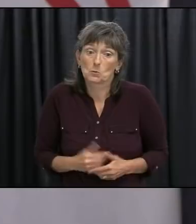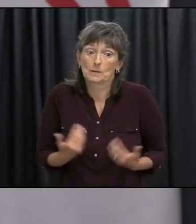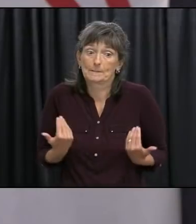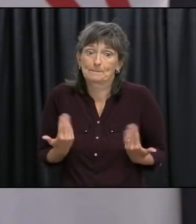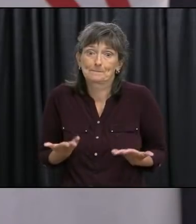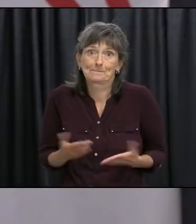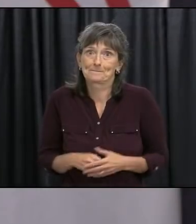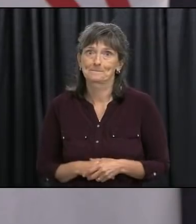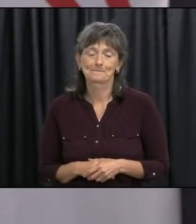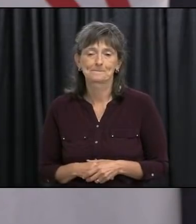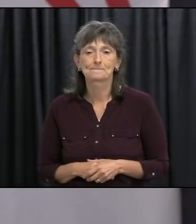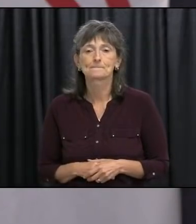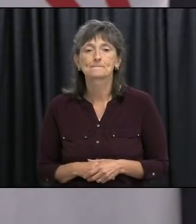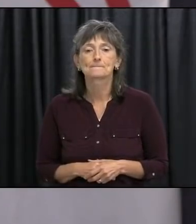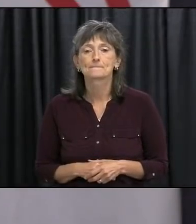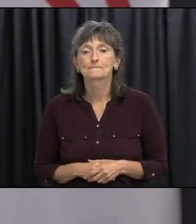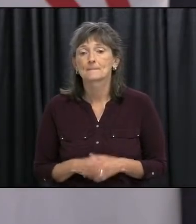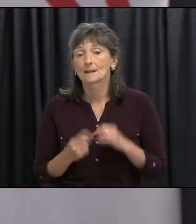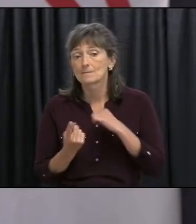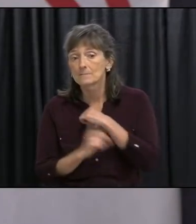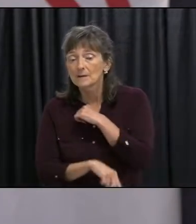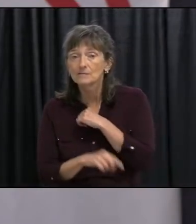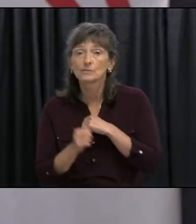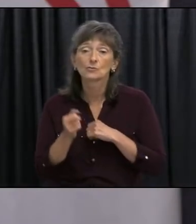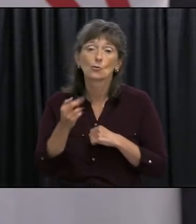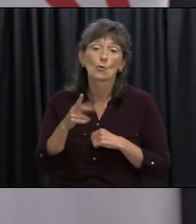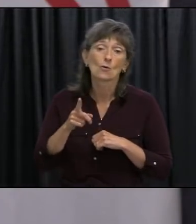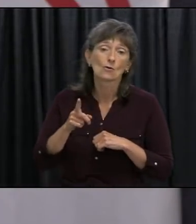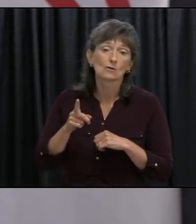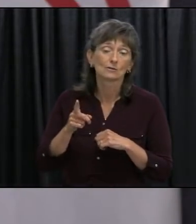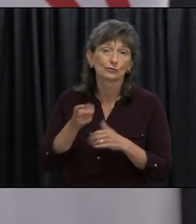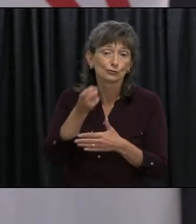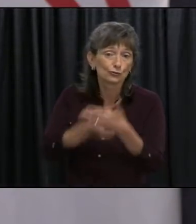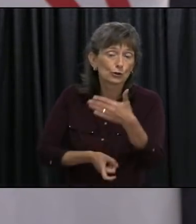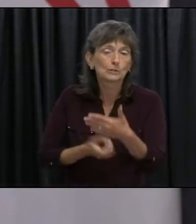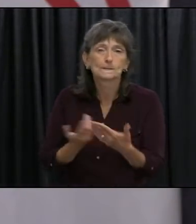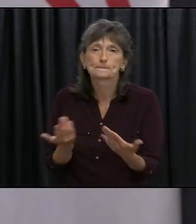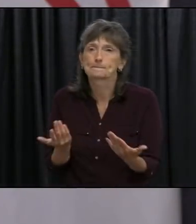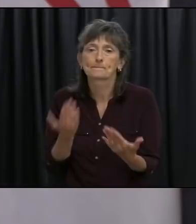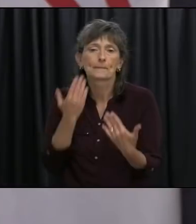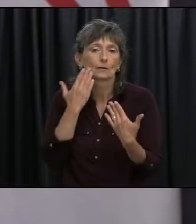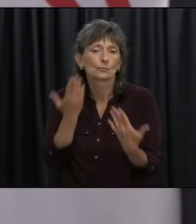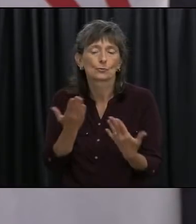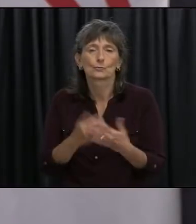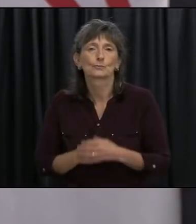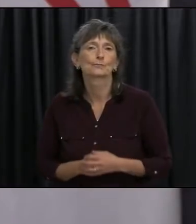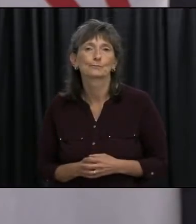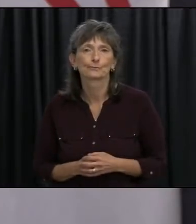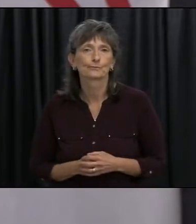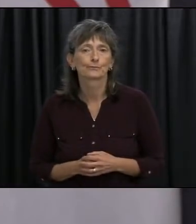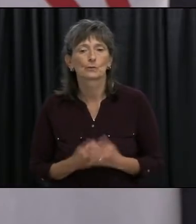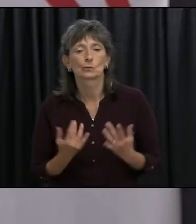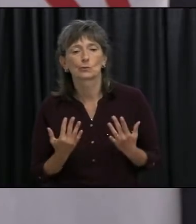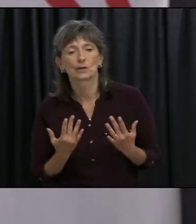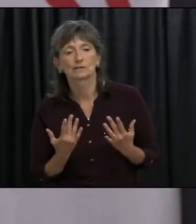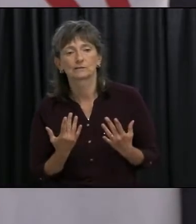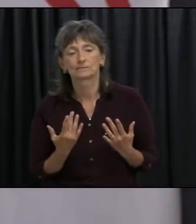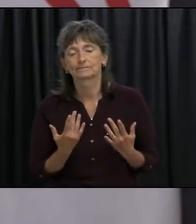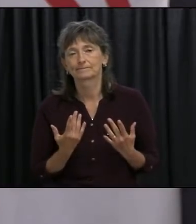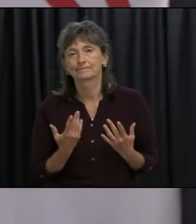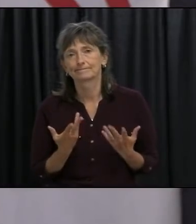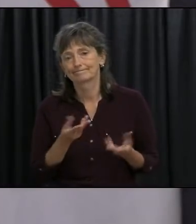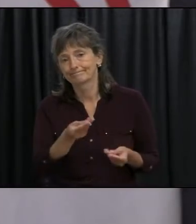well. So what the consequence, what the fine will be in this particular case, has not been determined yet. I guess we'll wait for the